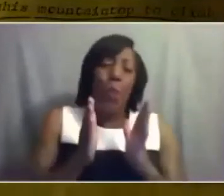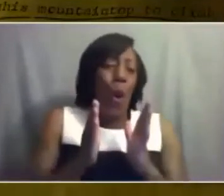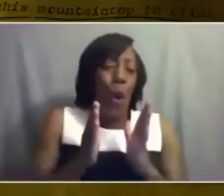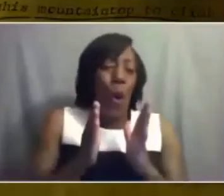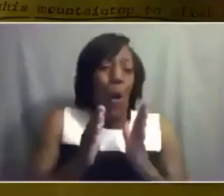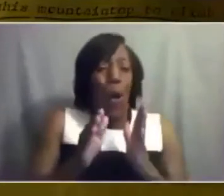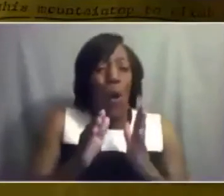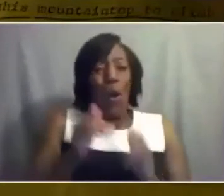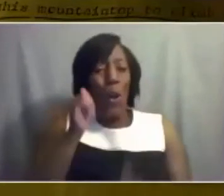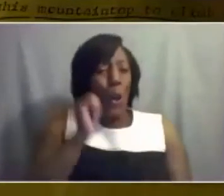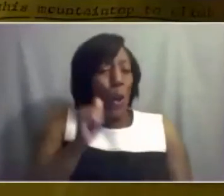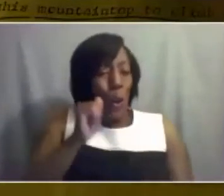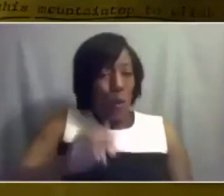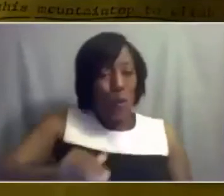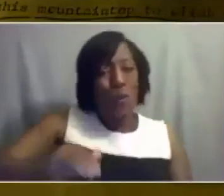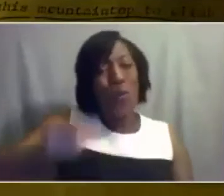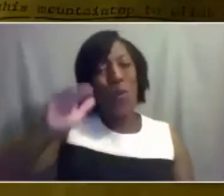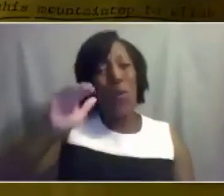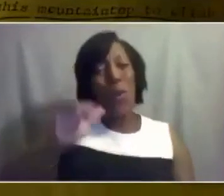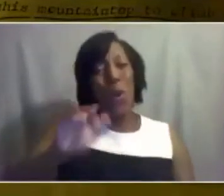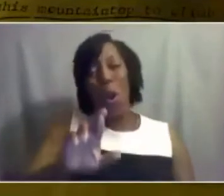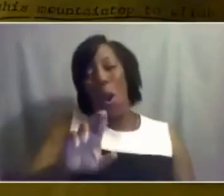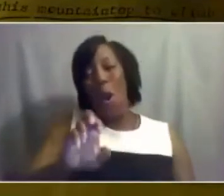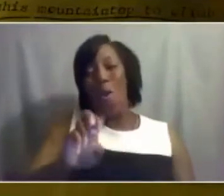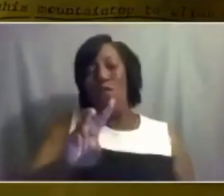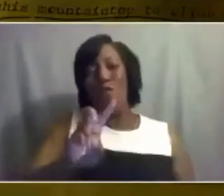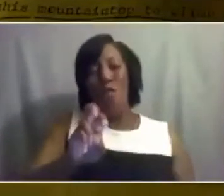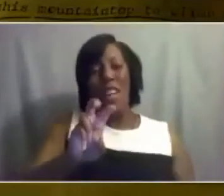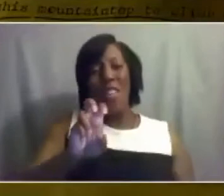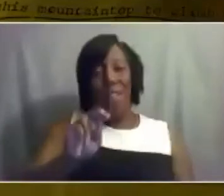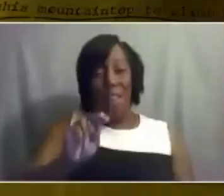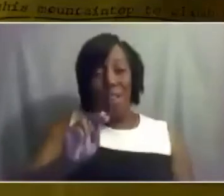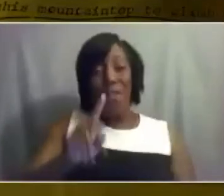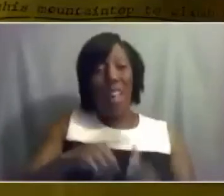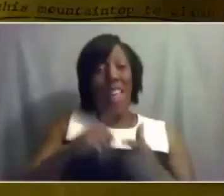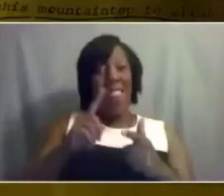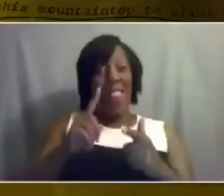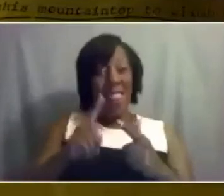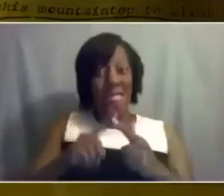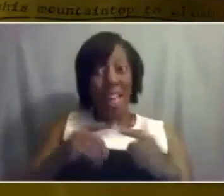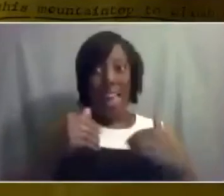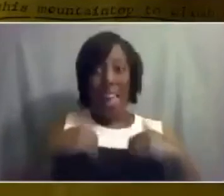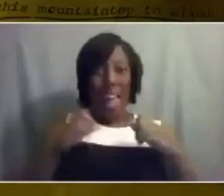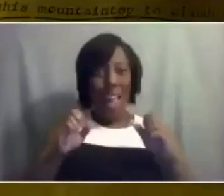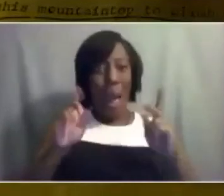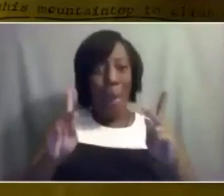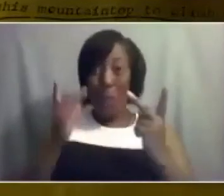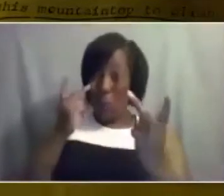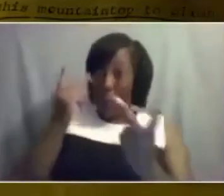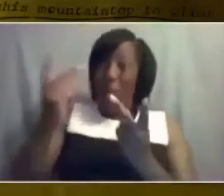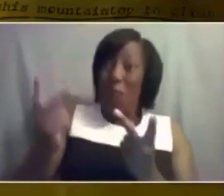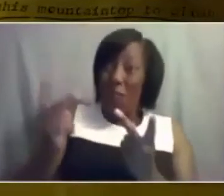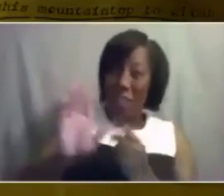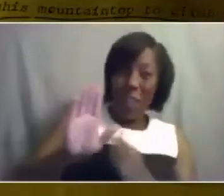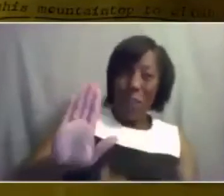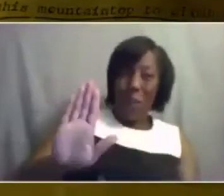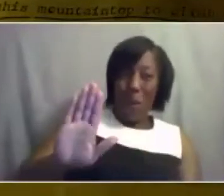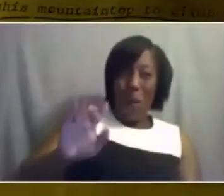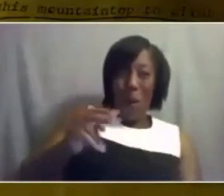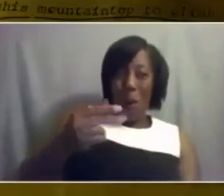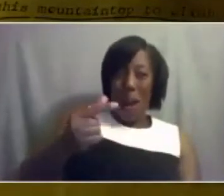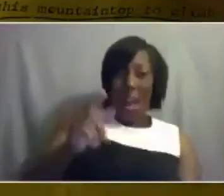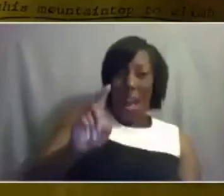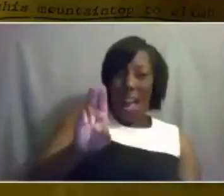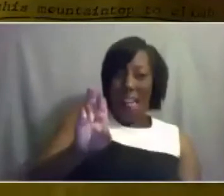that didn't necessarily travel a lot and then had this experience to be able to go to the Highlander Institute, to be able to go across the globe as a